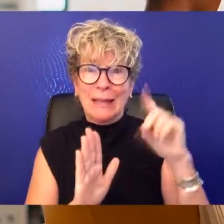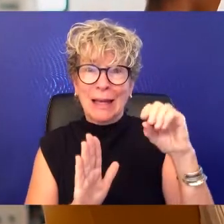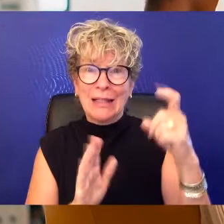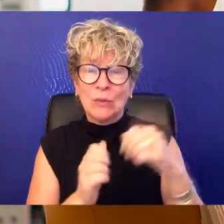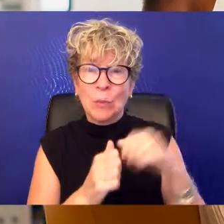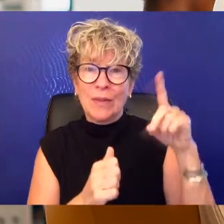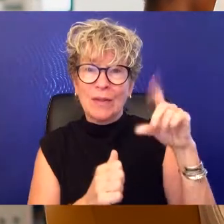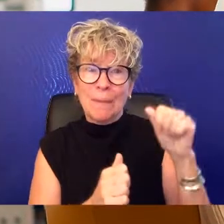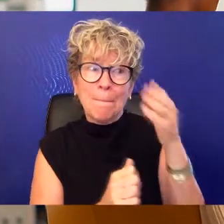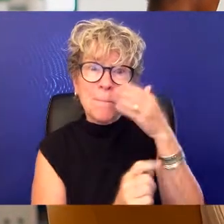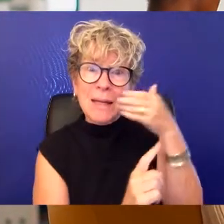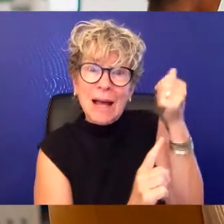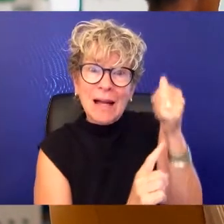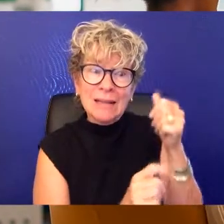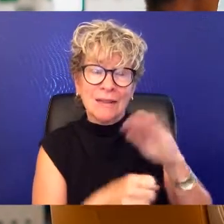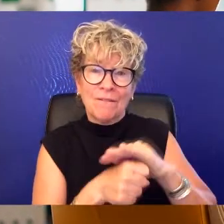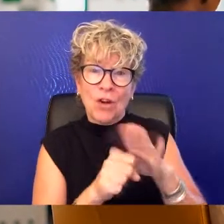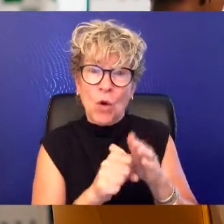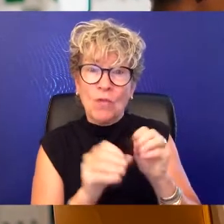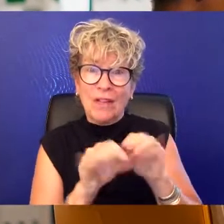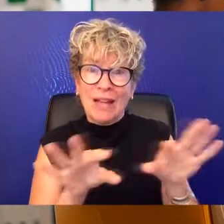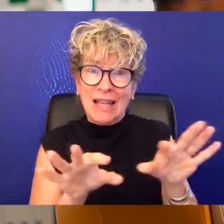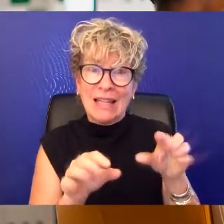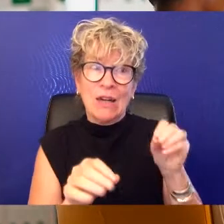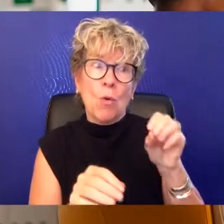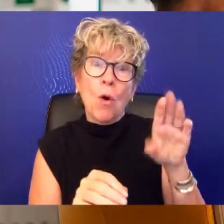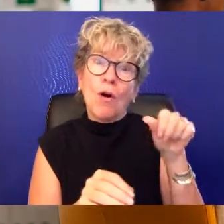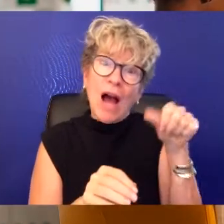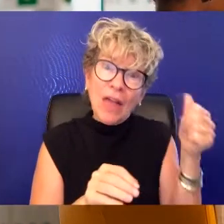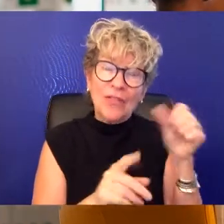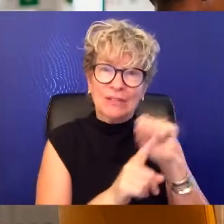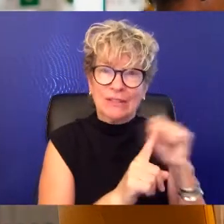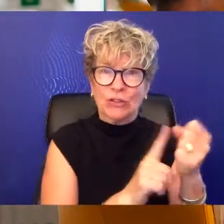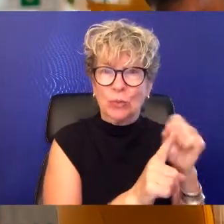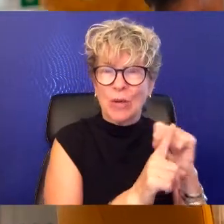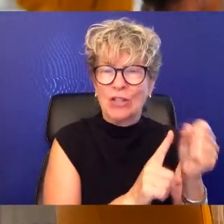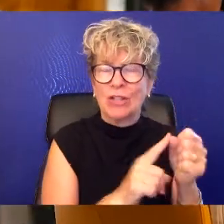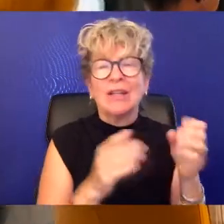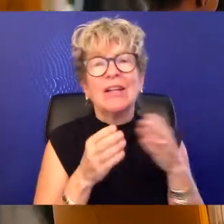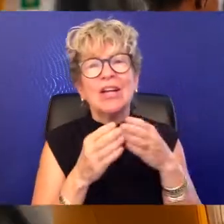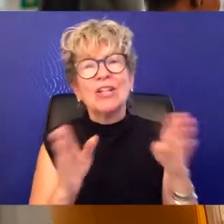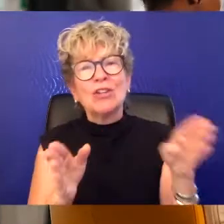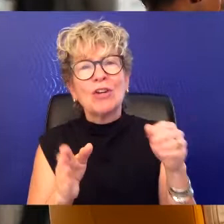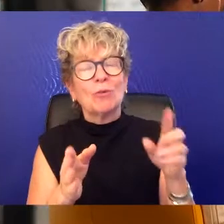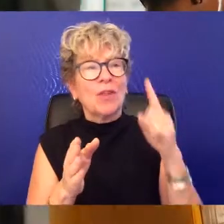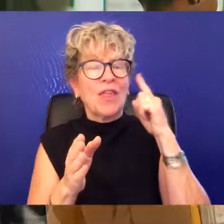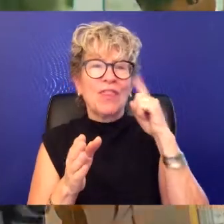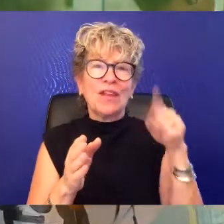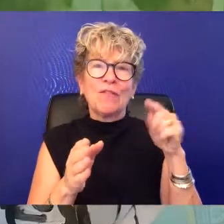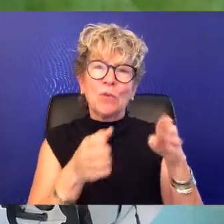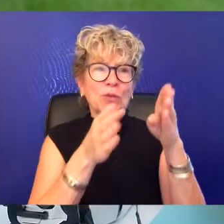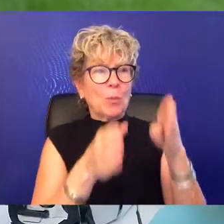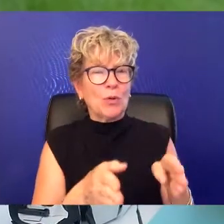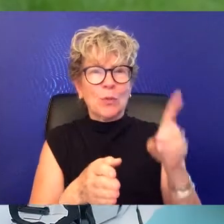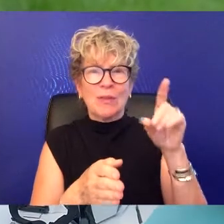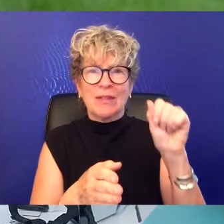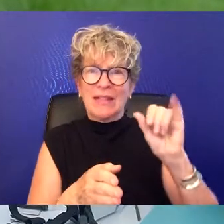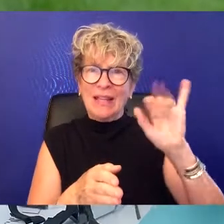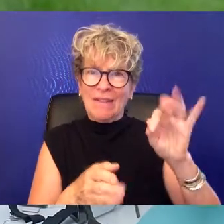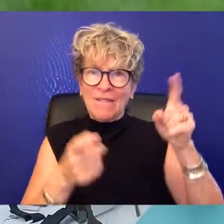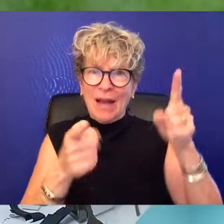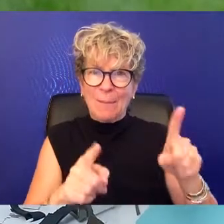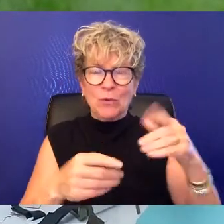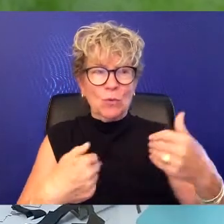with a disability due to COVID-19 or other circumstances. In general, you are considered a person with a disability if